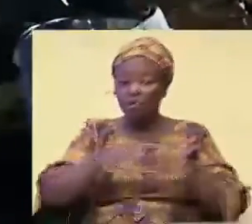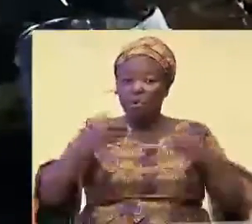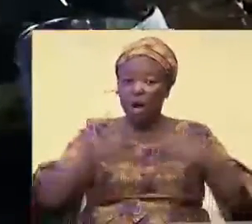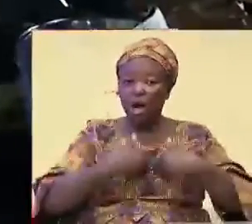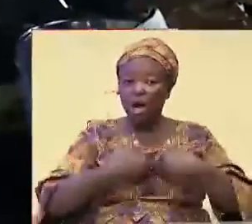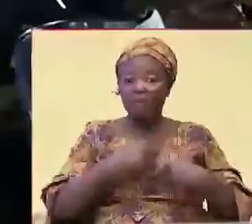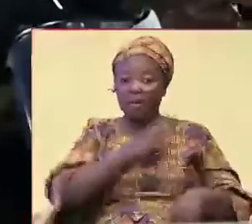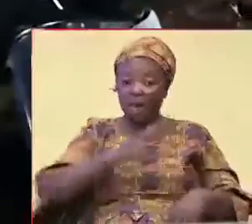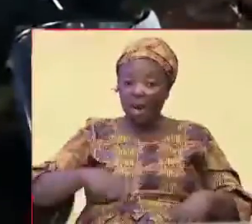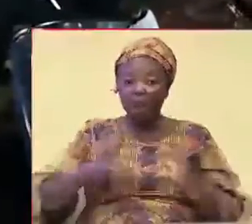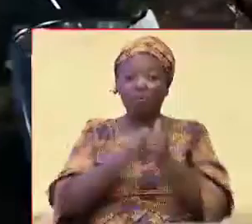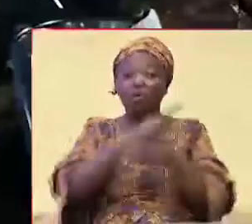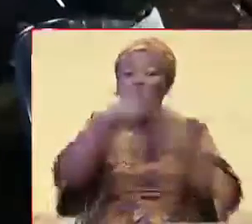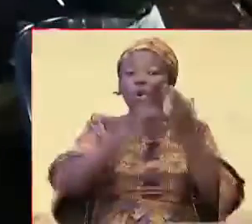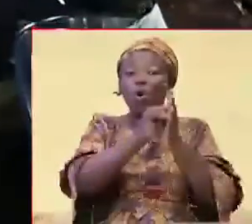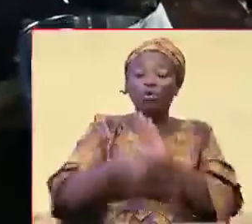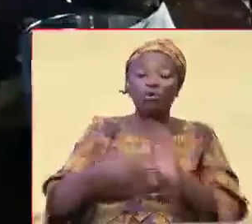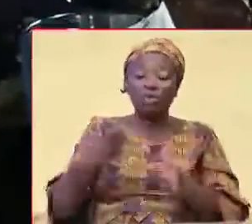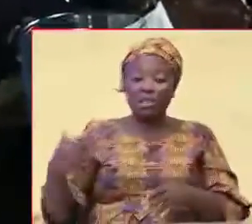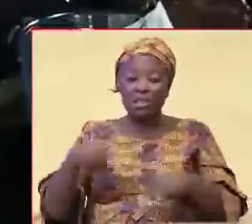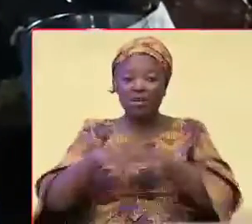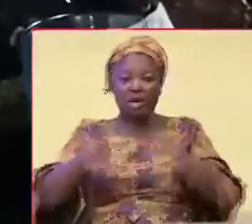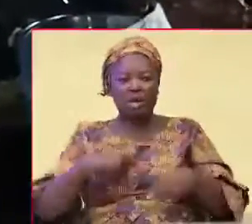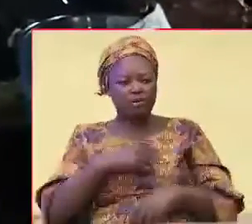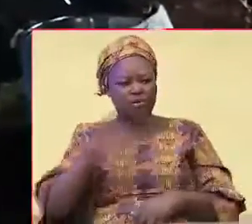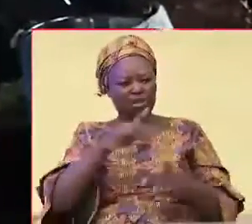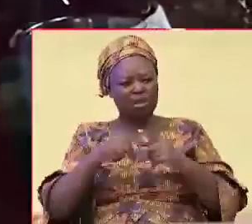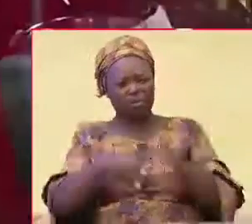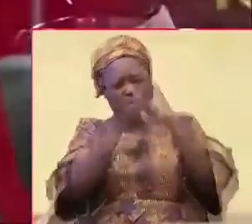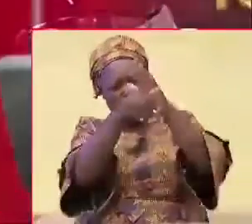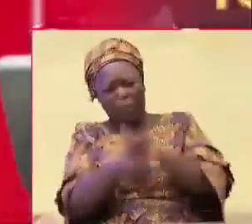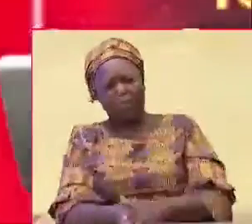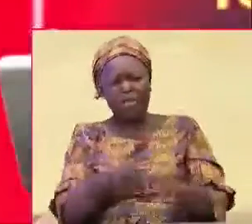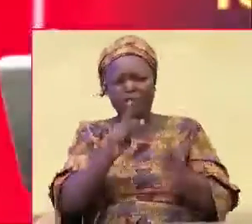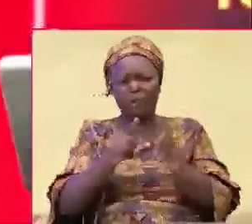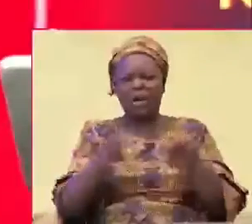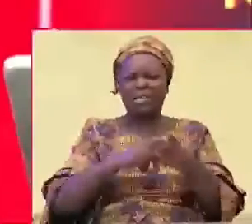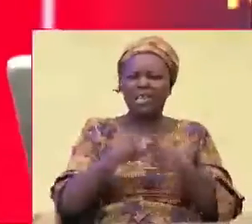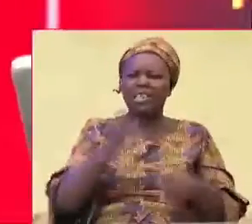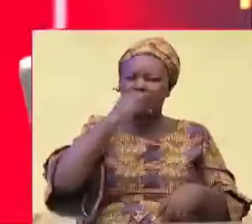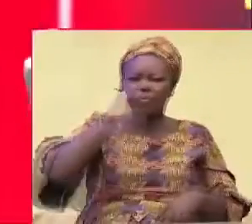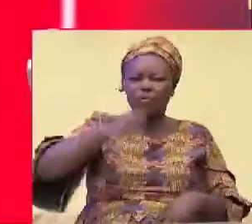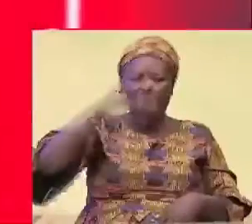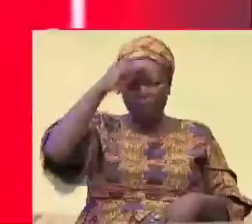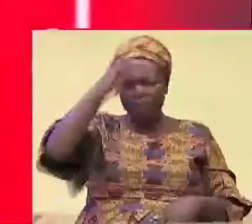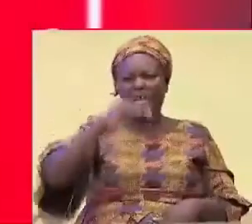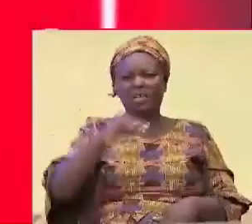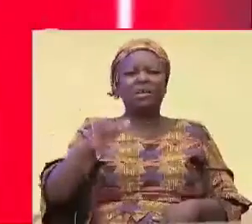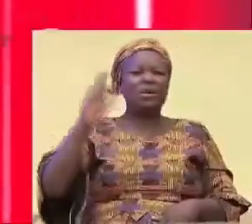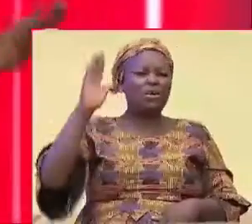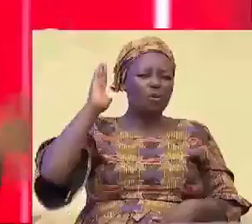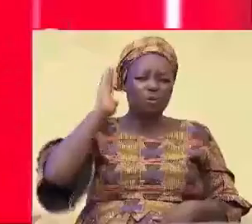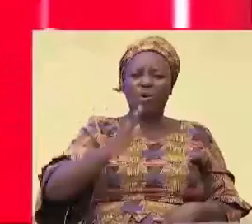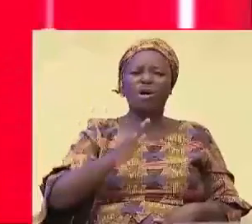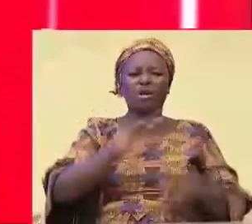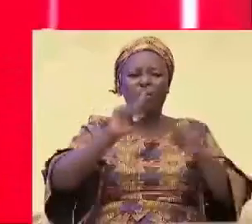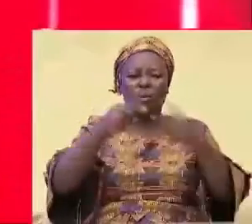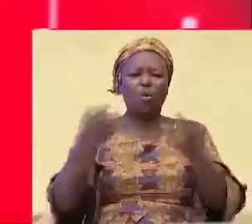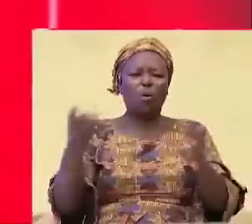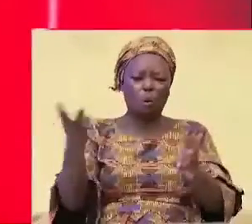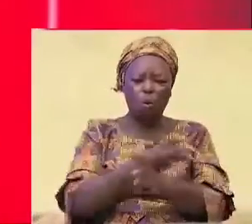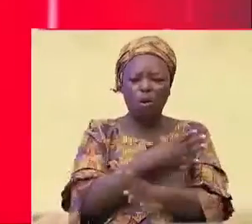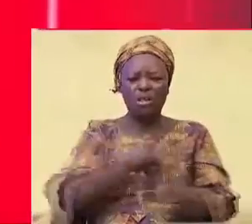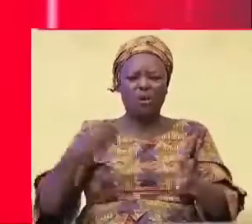have Christ with those resources in your life, you'll use it to oppress other people, and evil men and